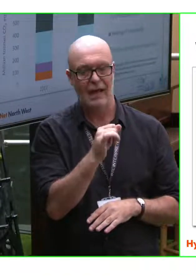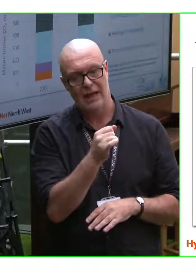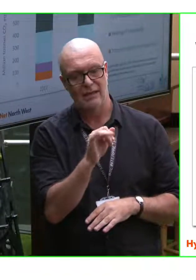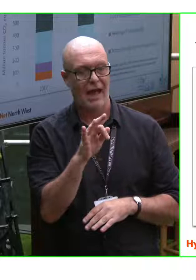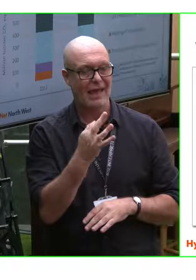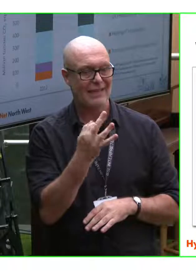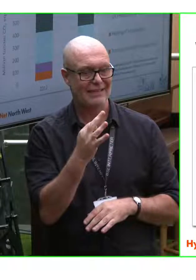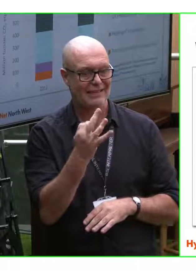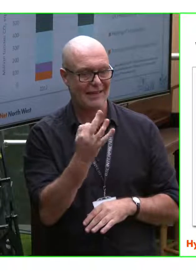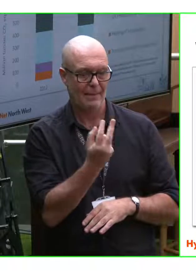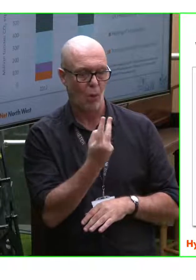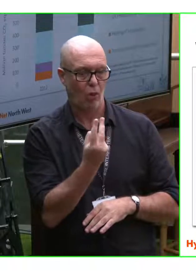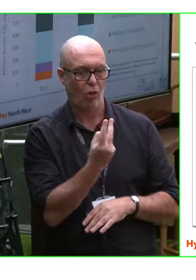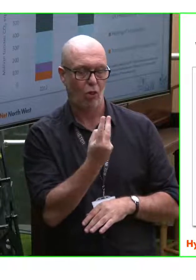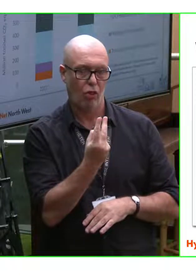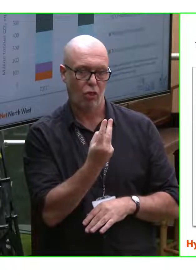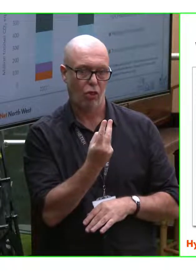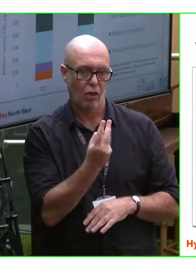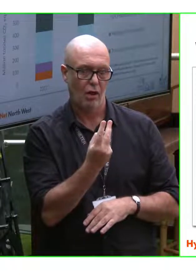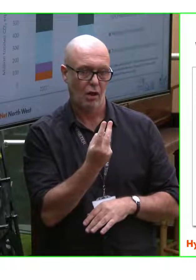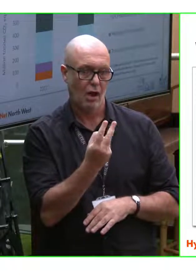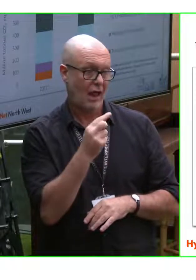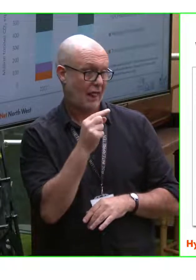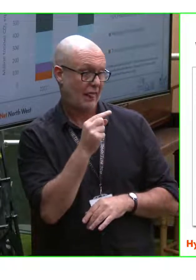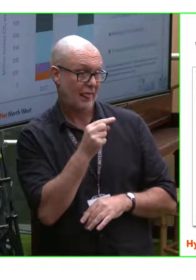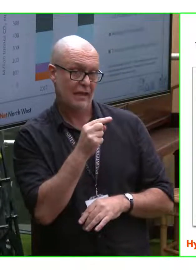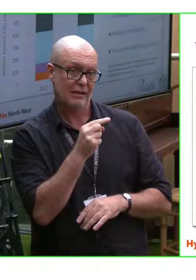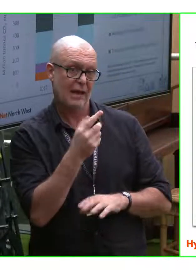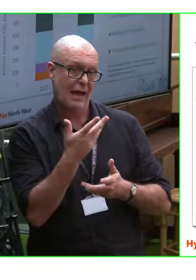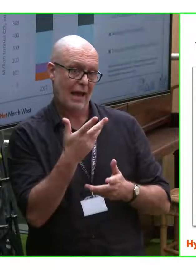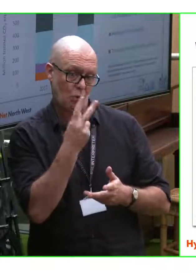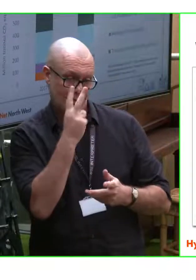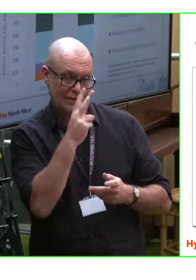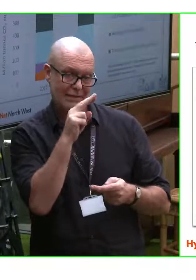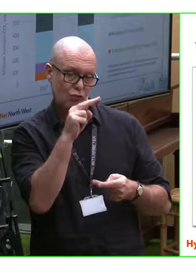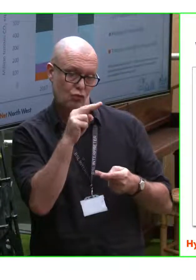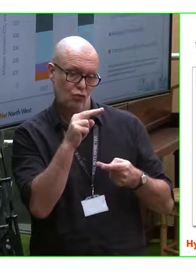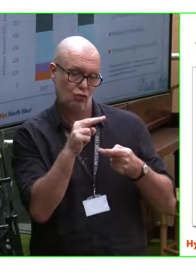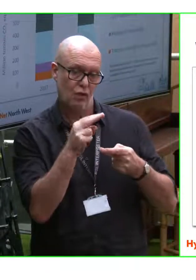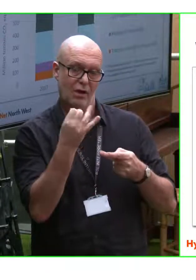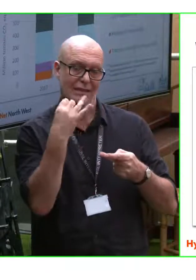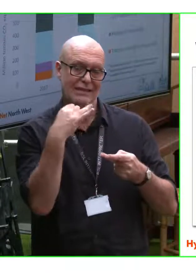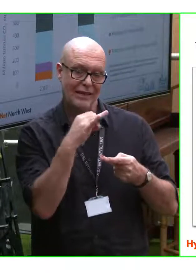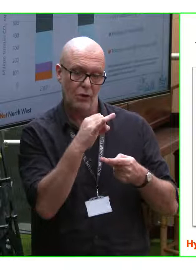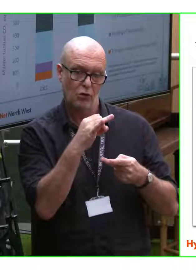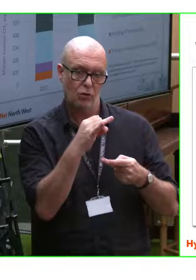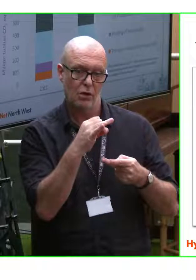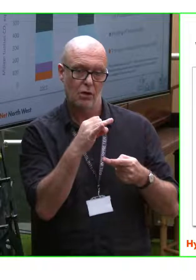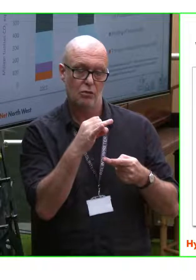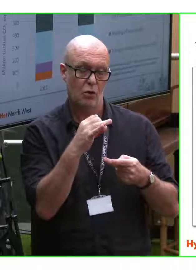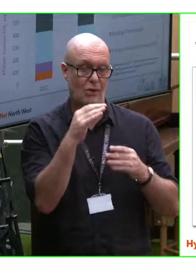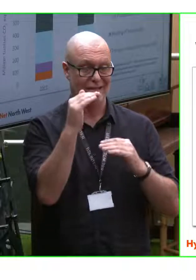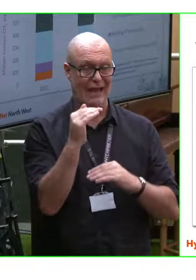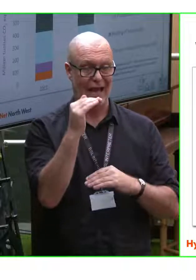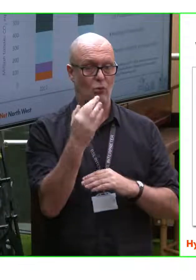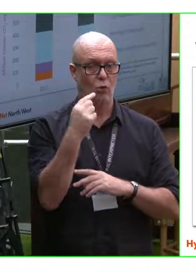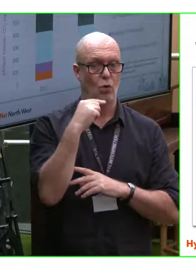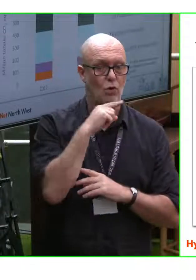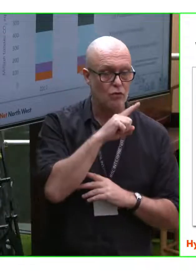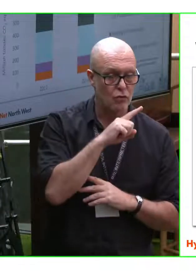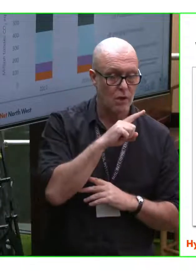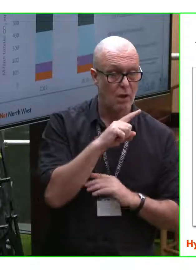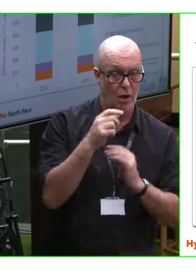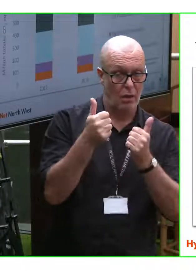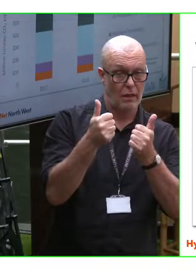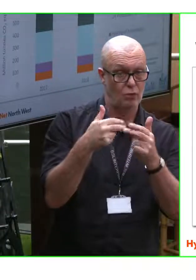2018. You will see that actually it's moved down to around 700 from 800. Good news, although